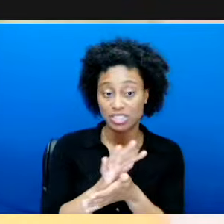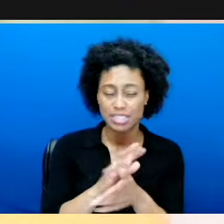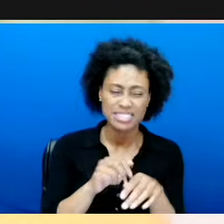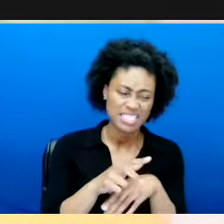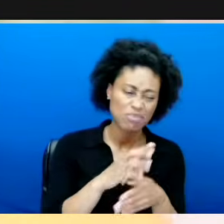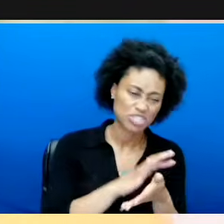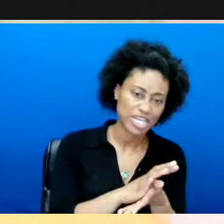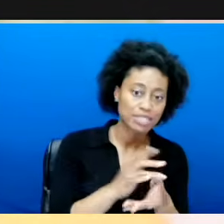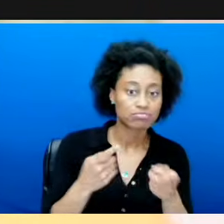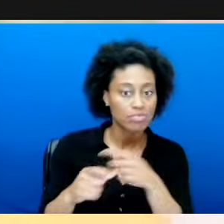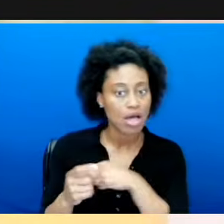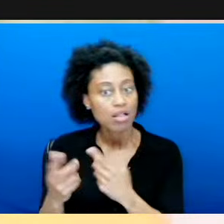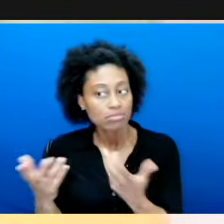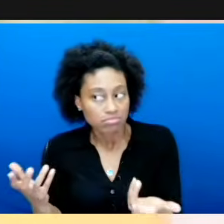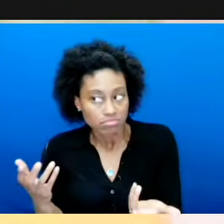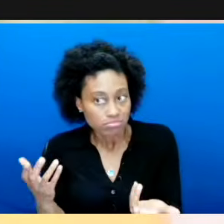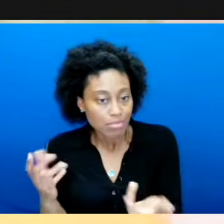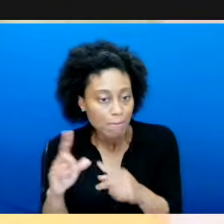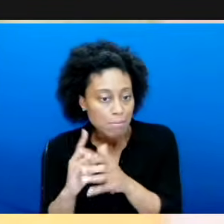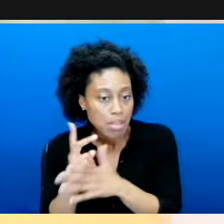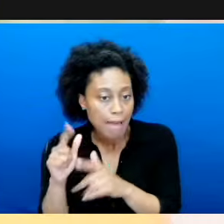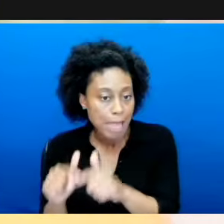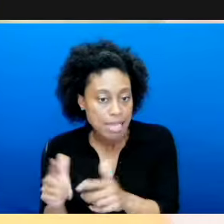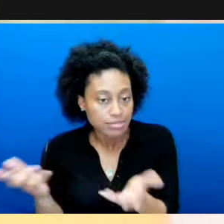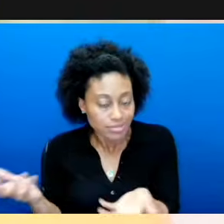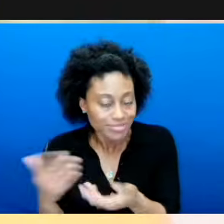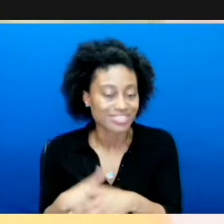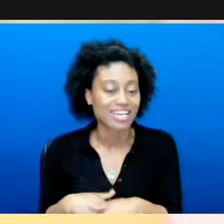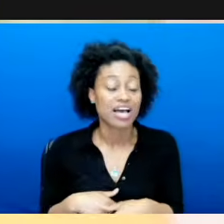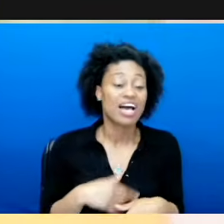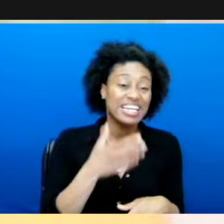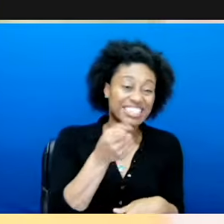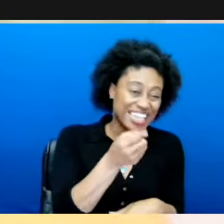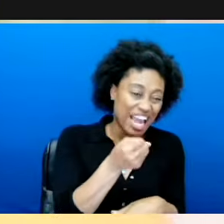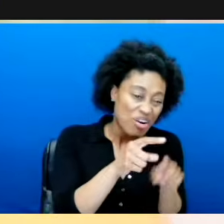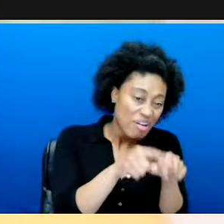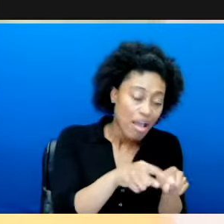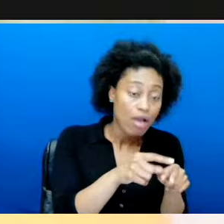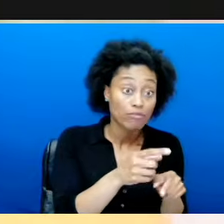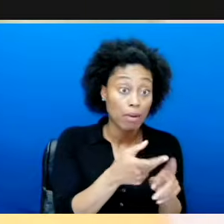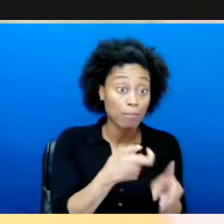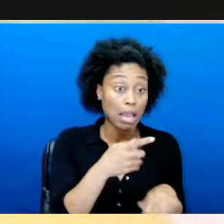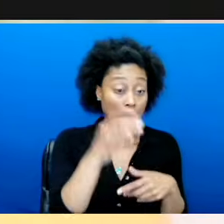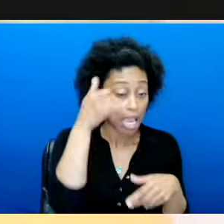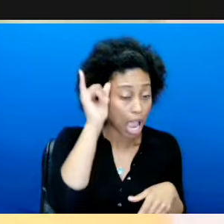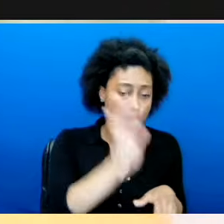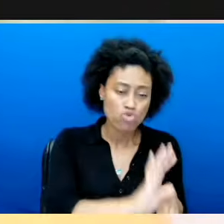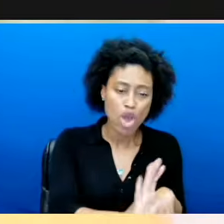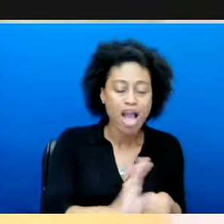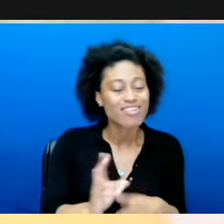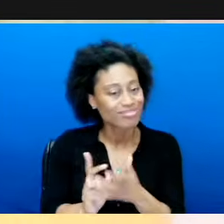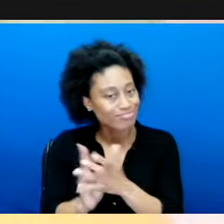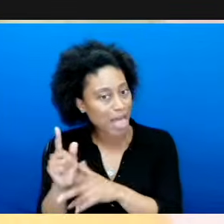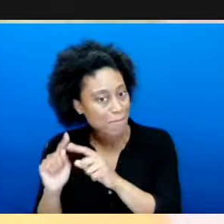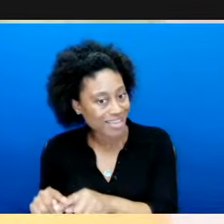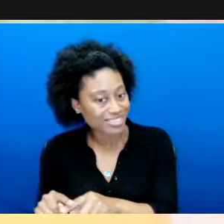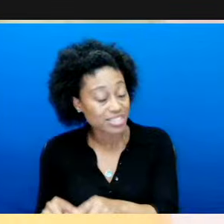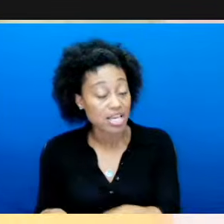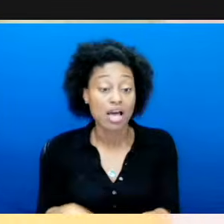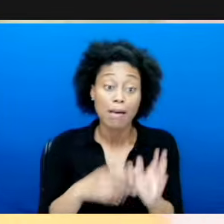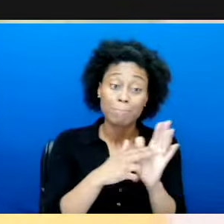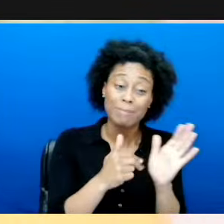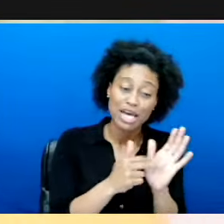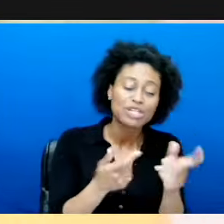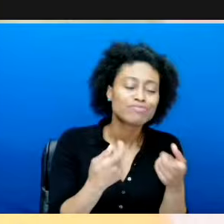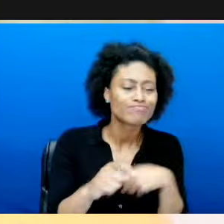cheese instead. Skip out on the dairy milk and use your plant-based milk instead. Skip out on the butter and use vegan butter